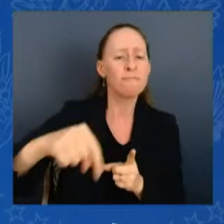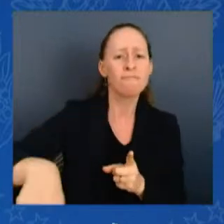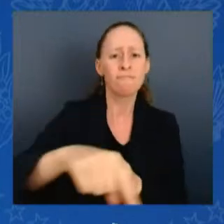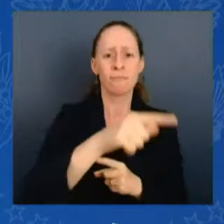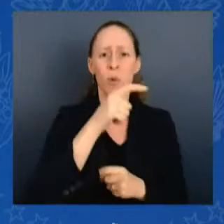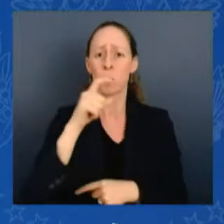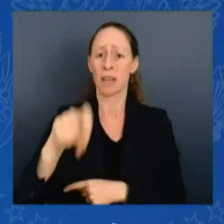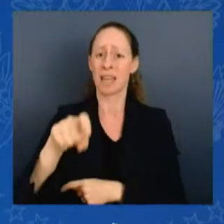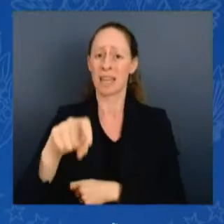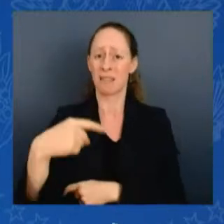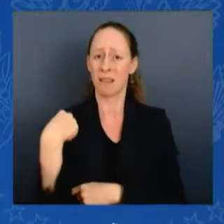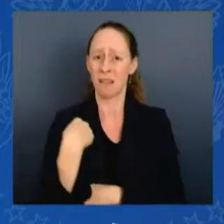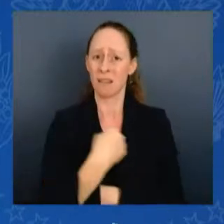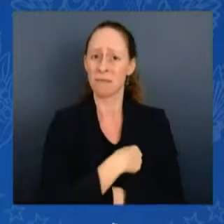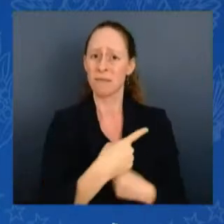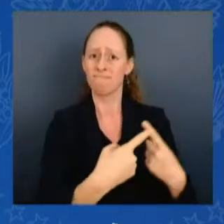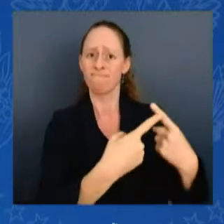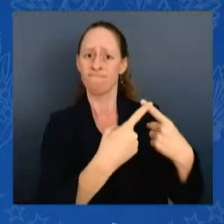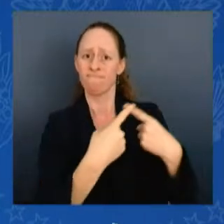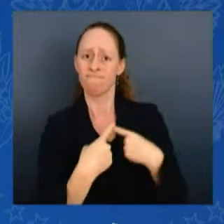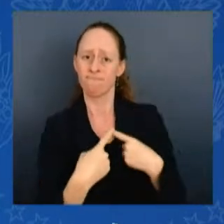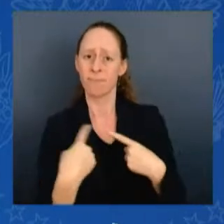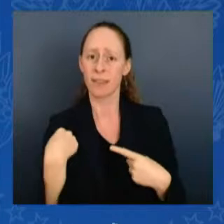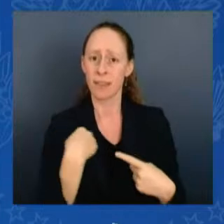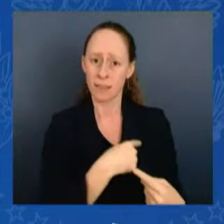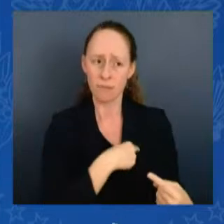is good to have friends. Thank you.